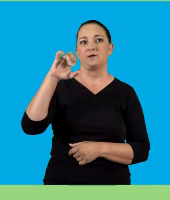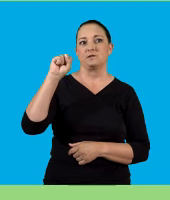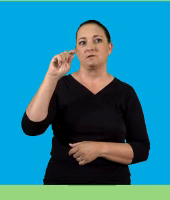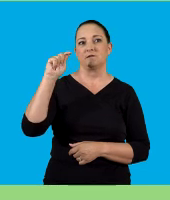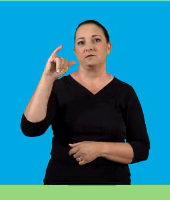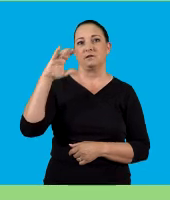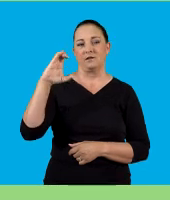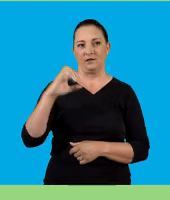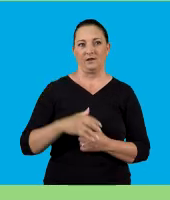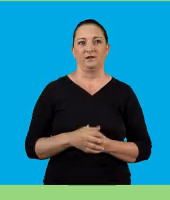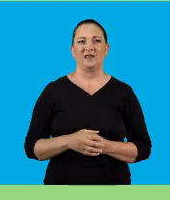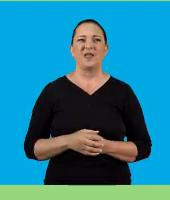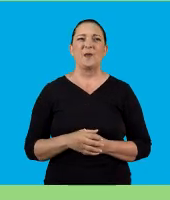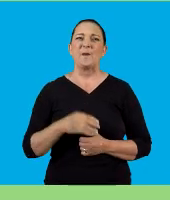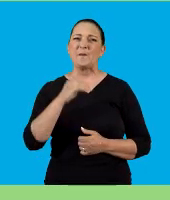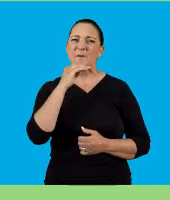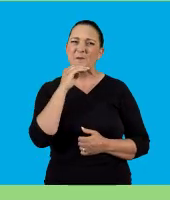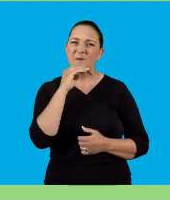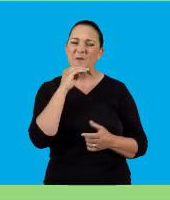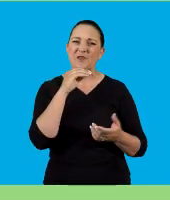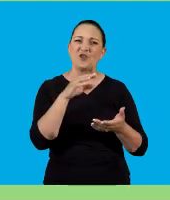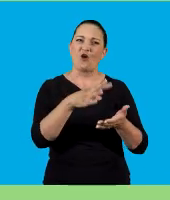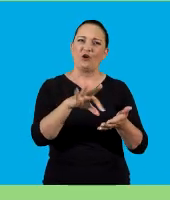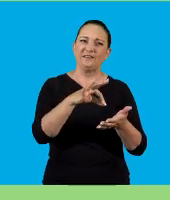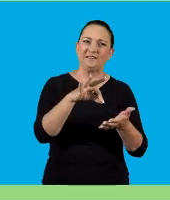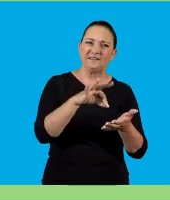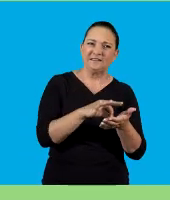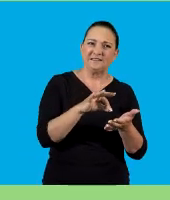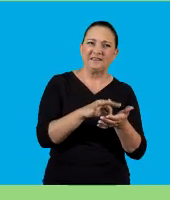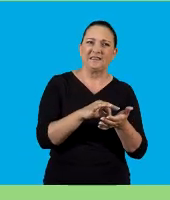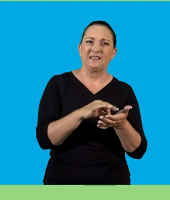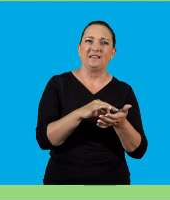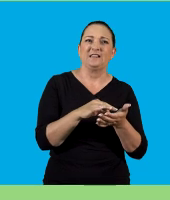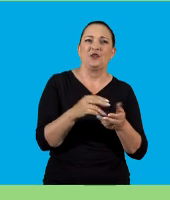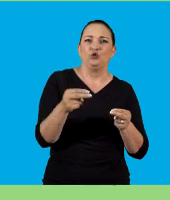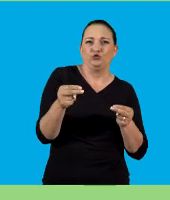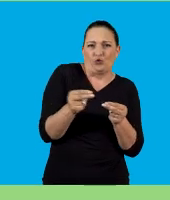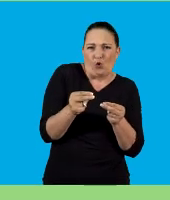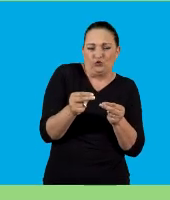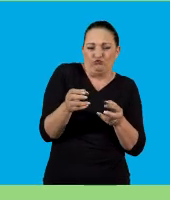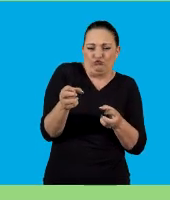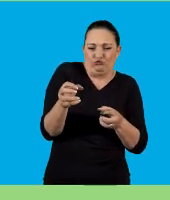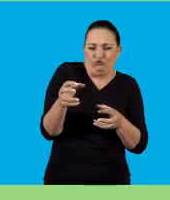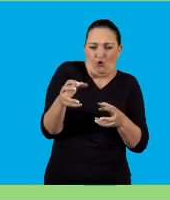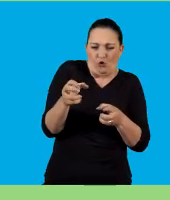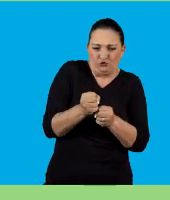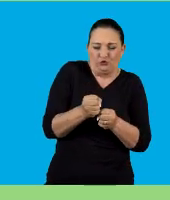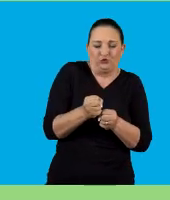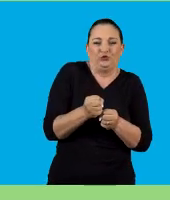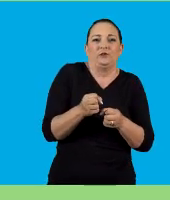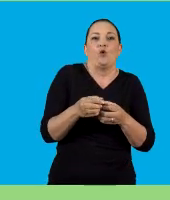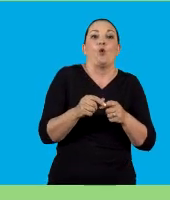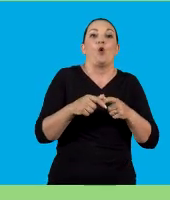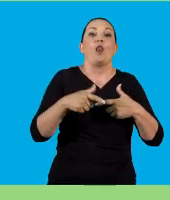muscle pair. We are going to look at what the word contract means, what a joint is, and